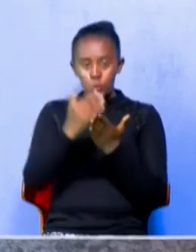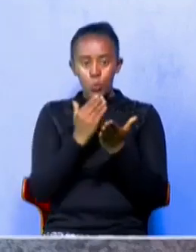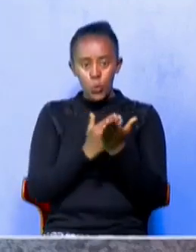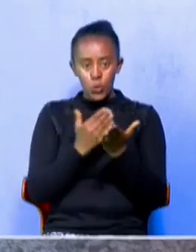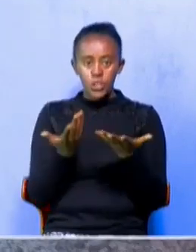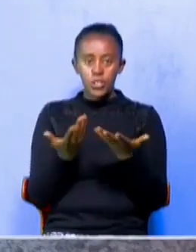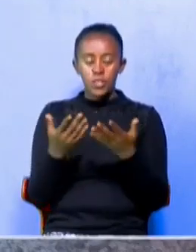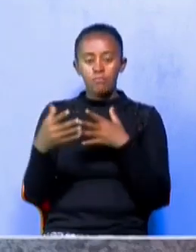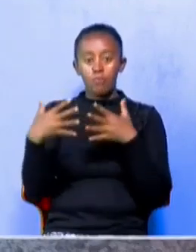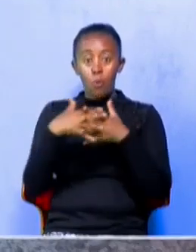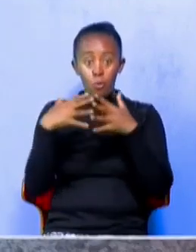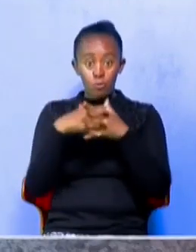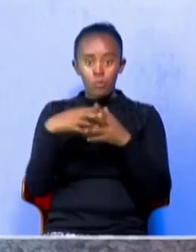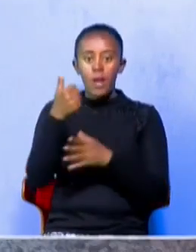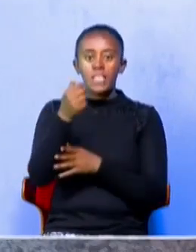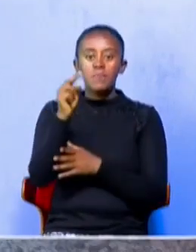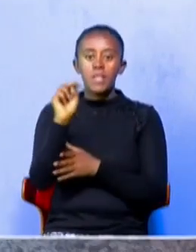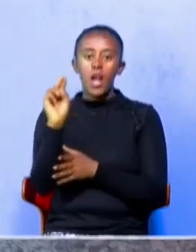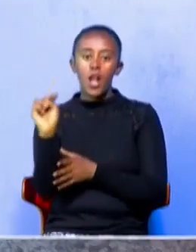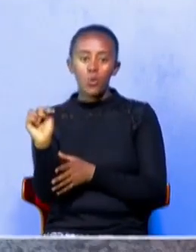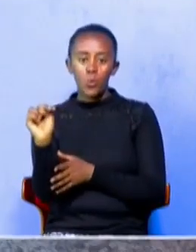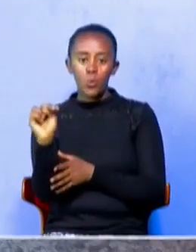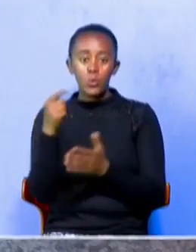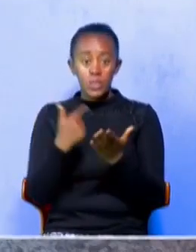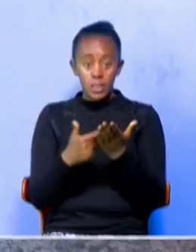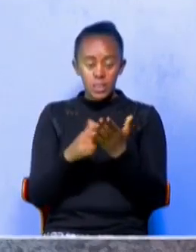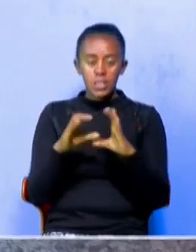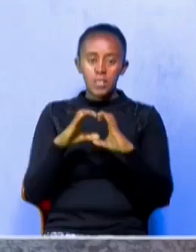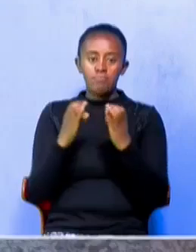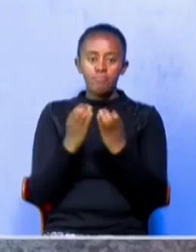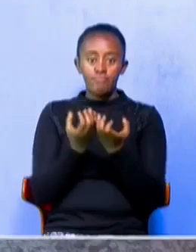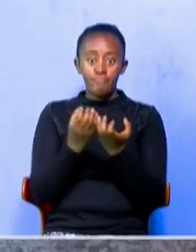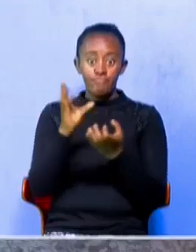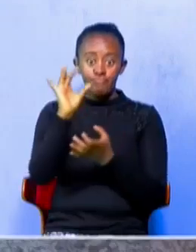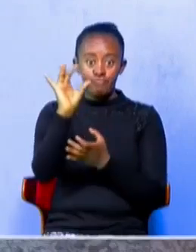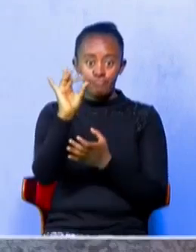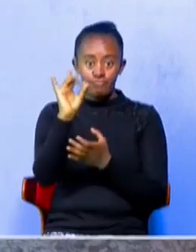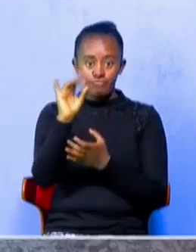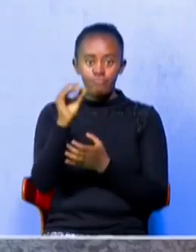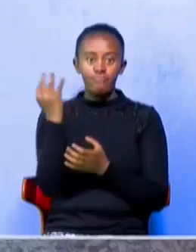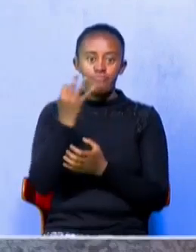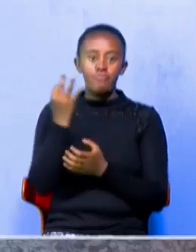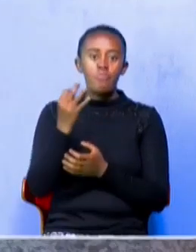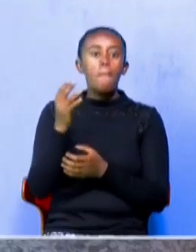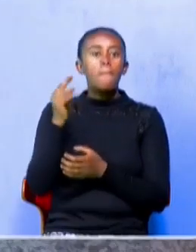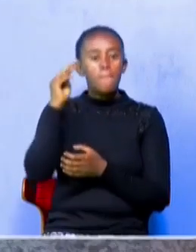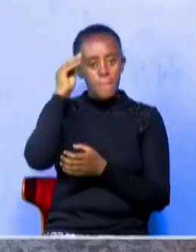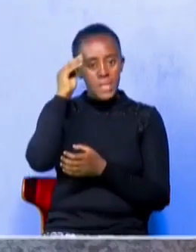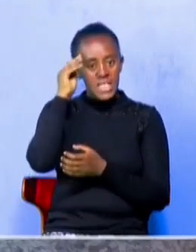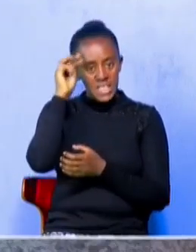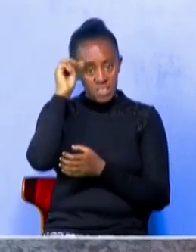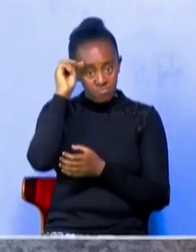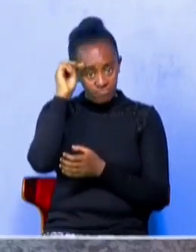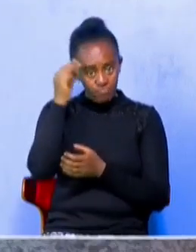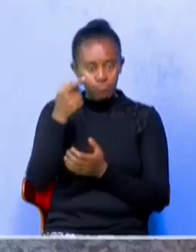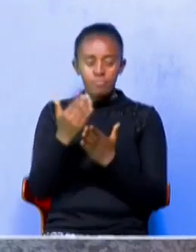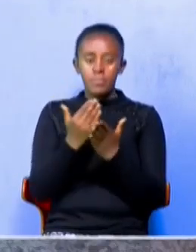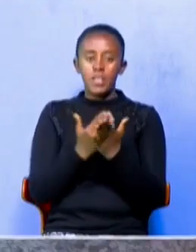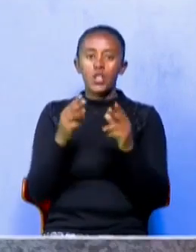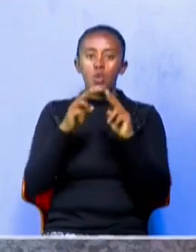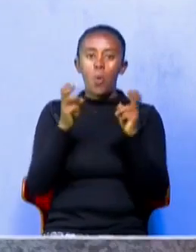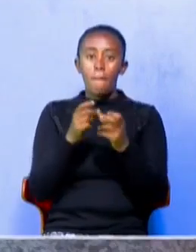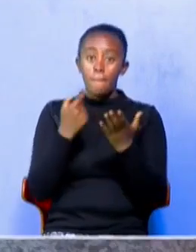with Addis Media Network. This is English for Grade 8. The presenter is Musakkar Saifo. Our lesson topic for today